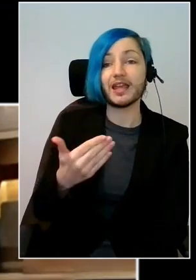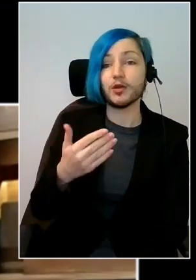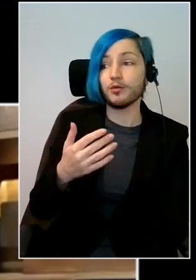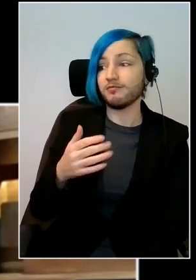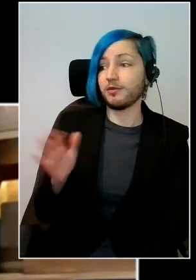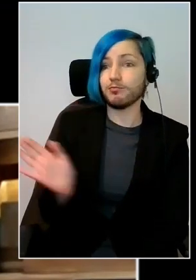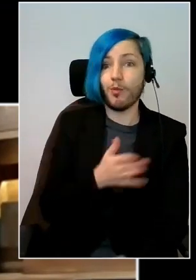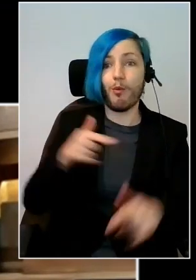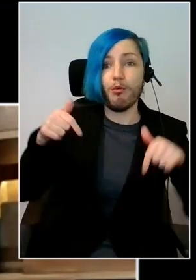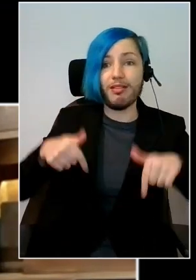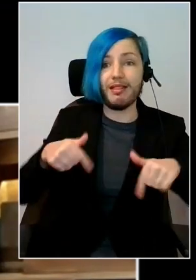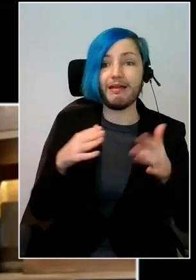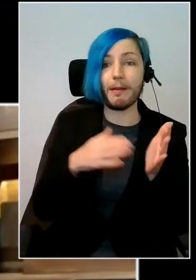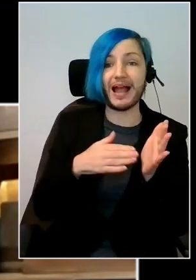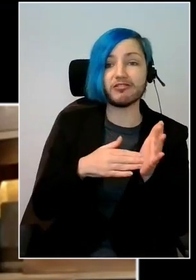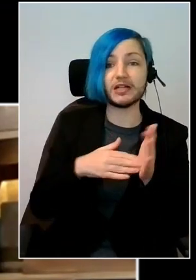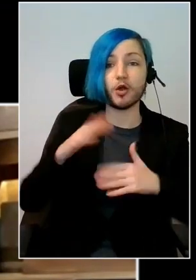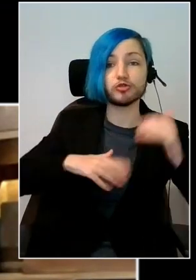Construction.